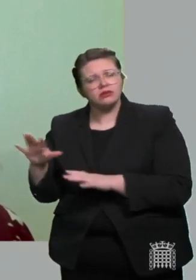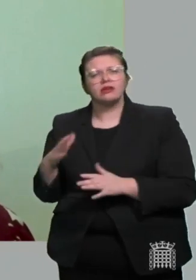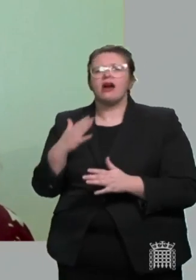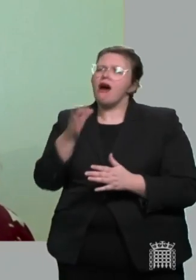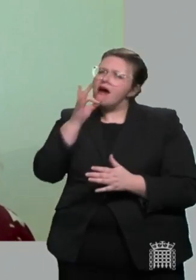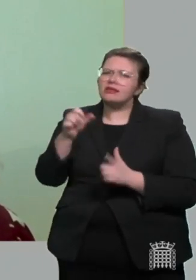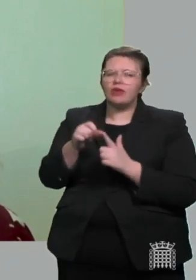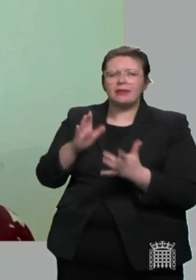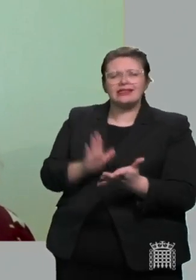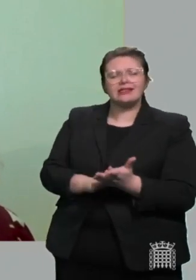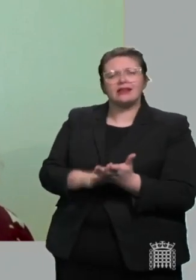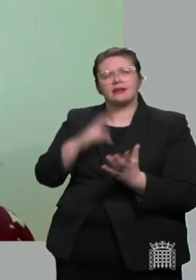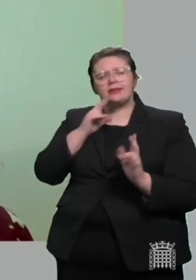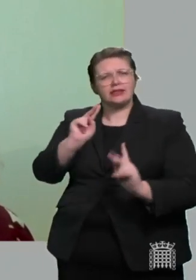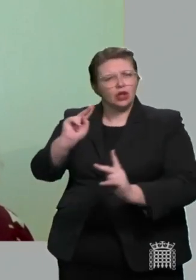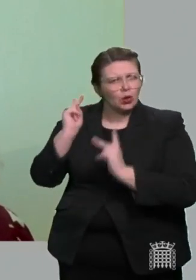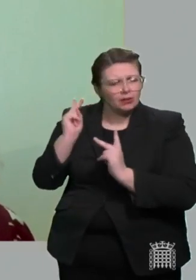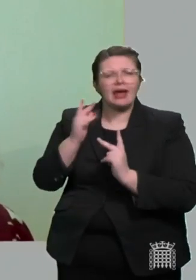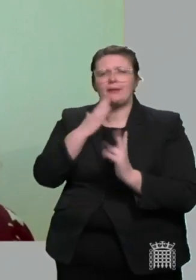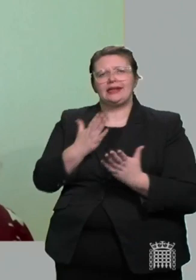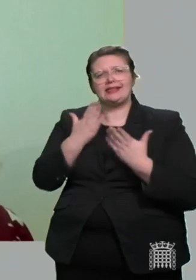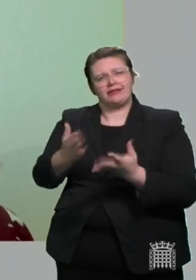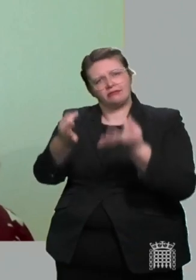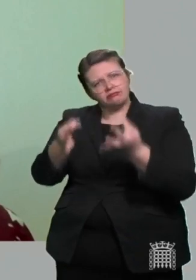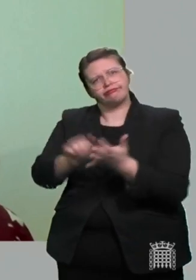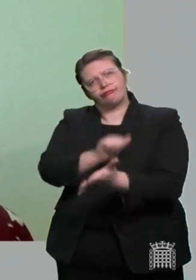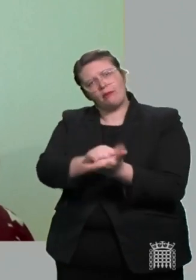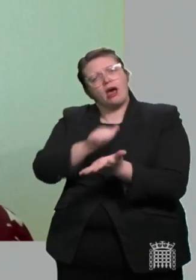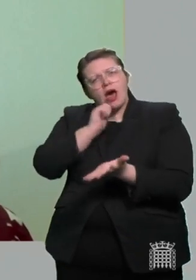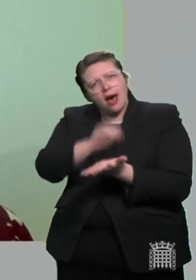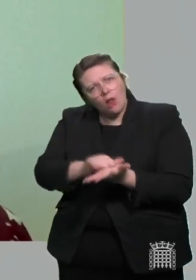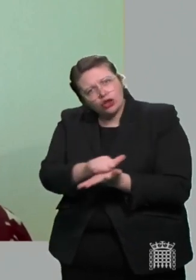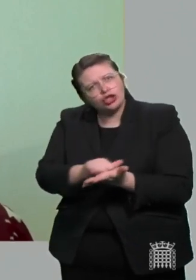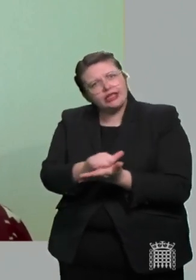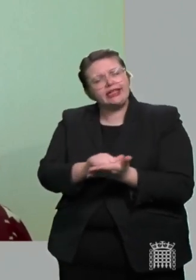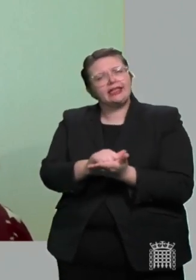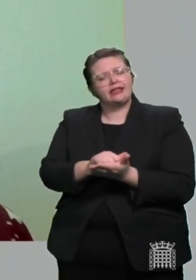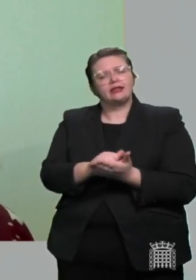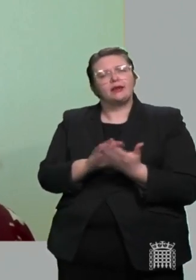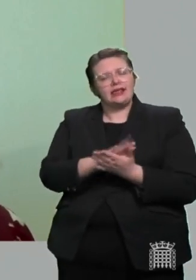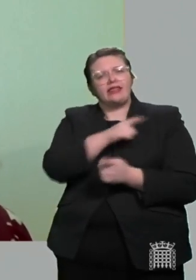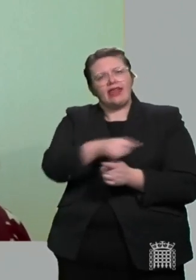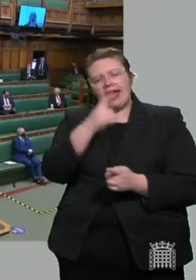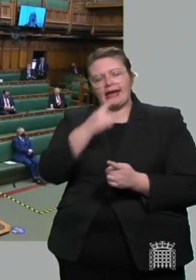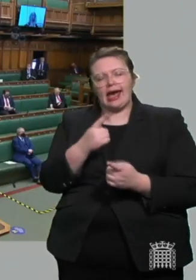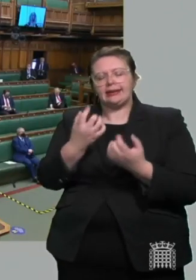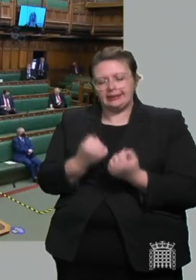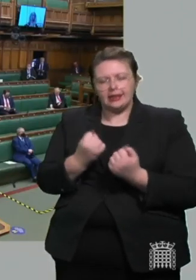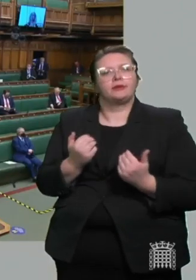events and provide the descendants with a formal apology and for the justice they deserve? Thank you, Mr Speaker.